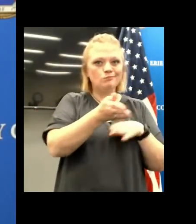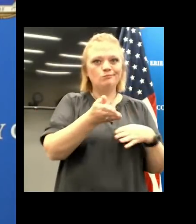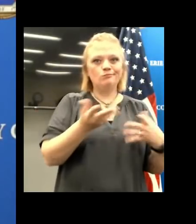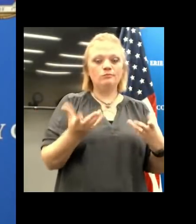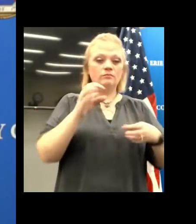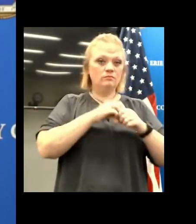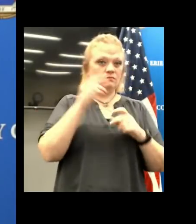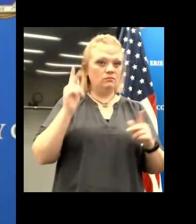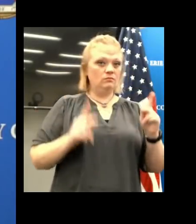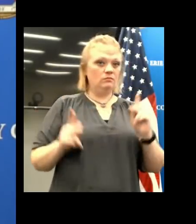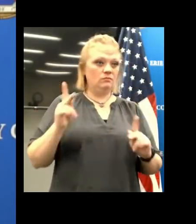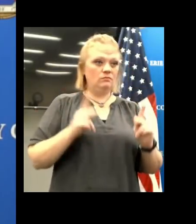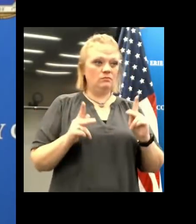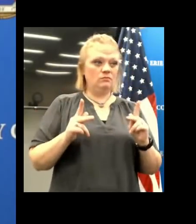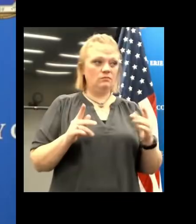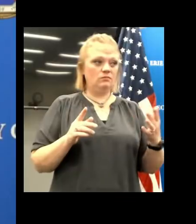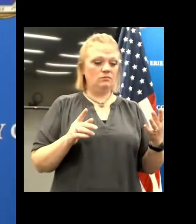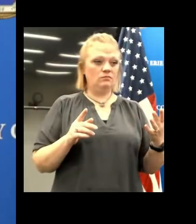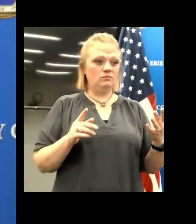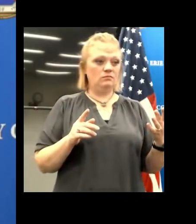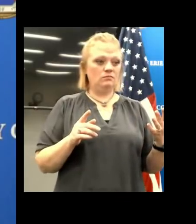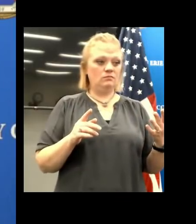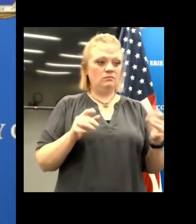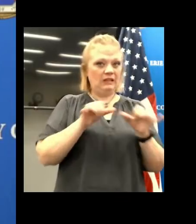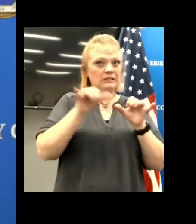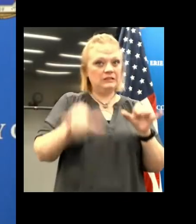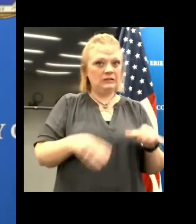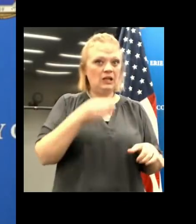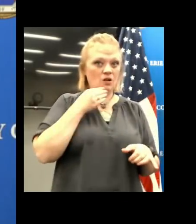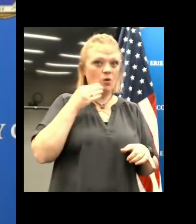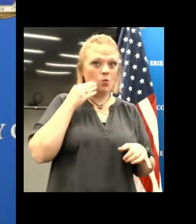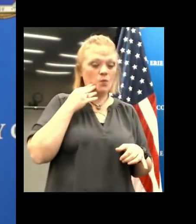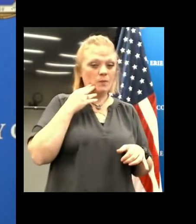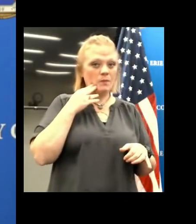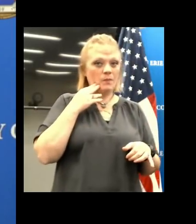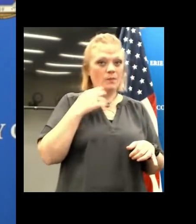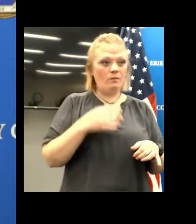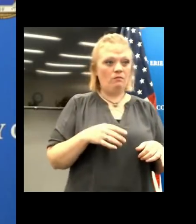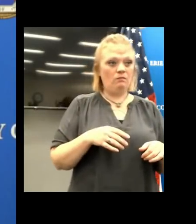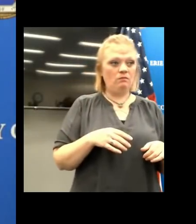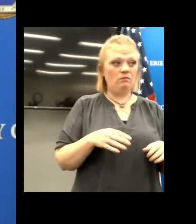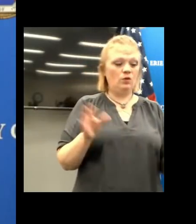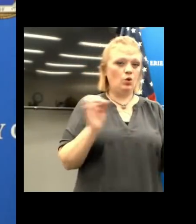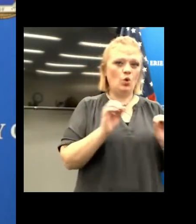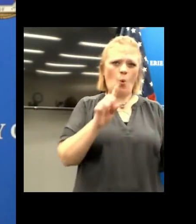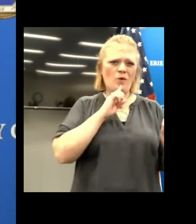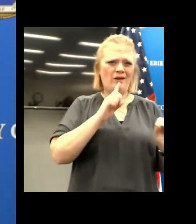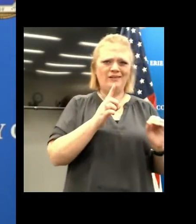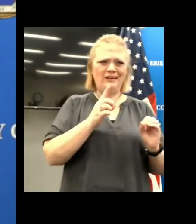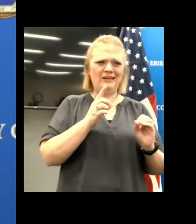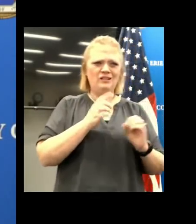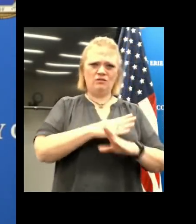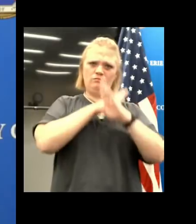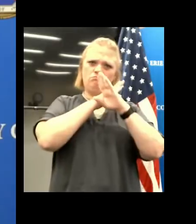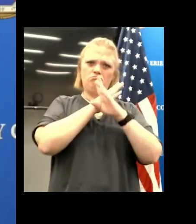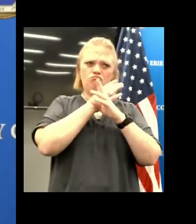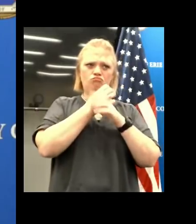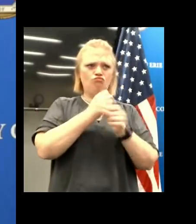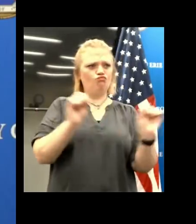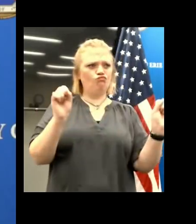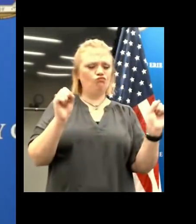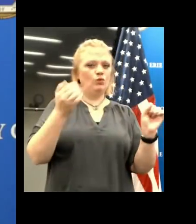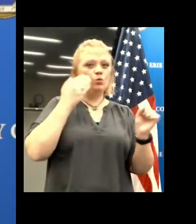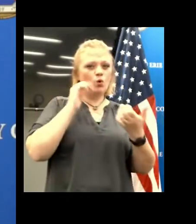people that are staying at home, and so nobody is protected. And we know how to